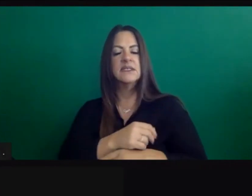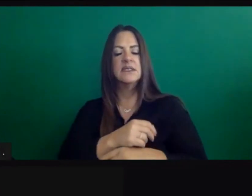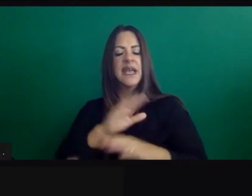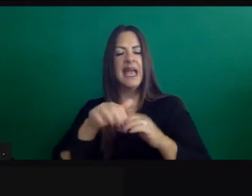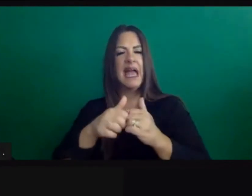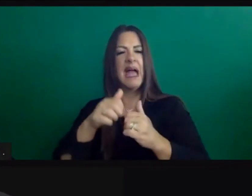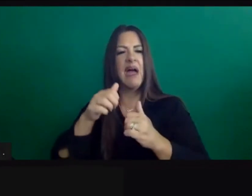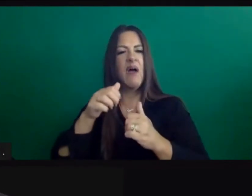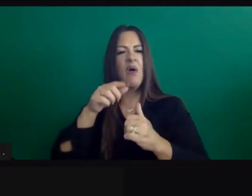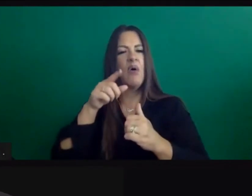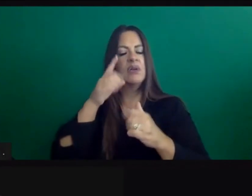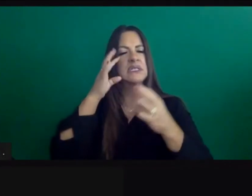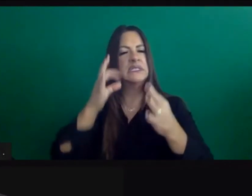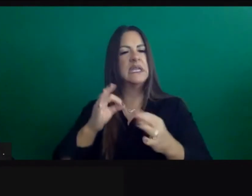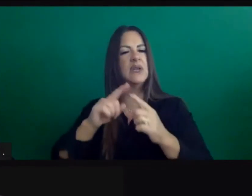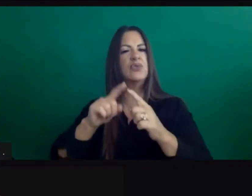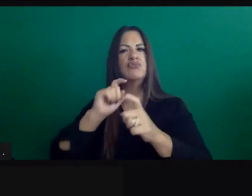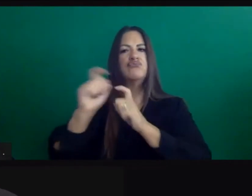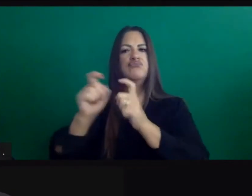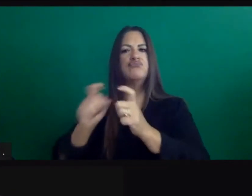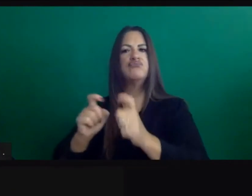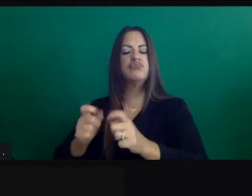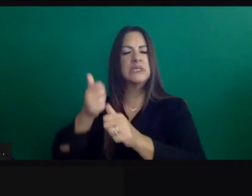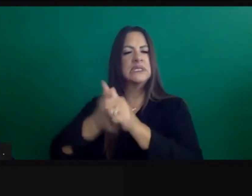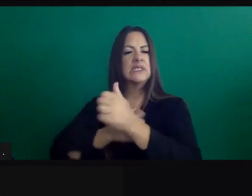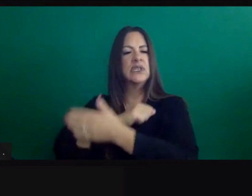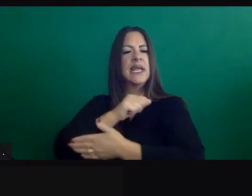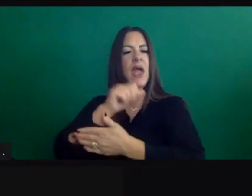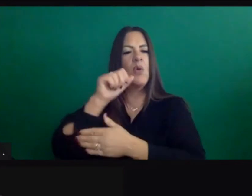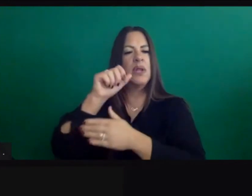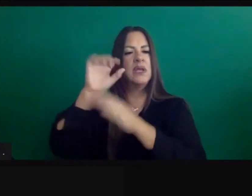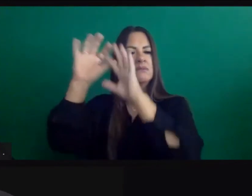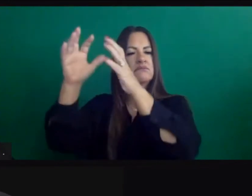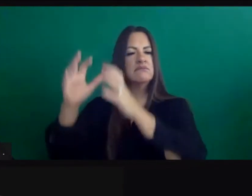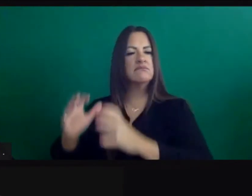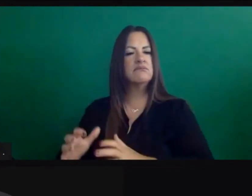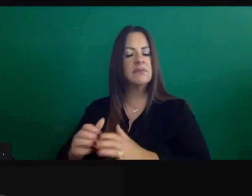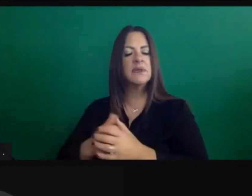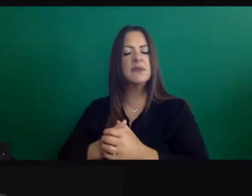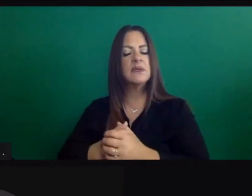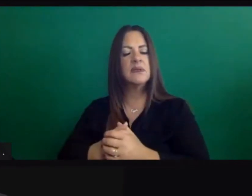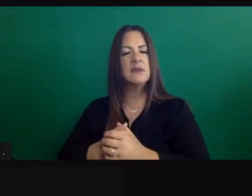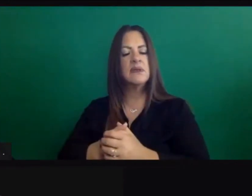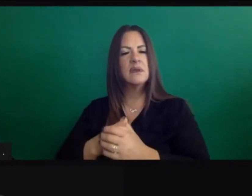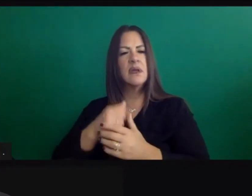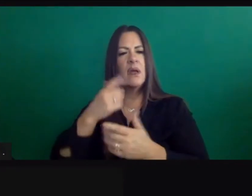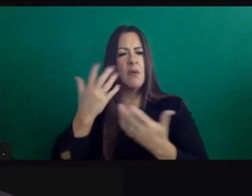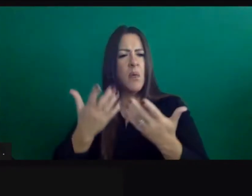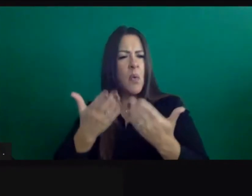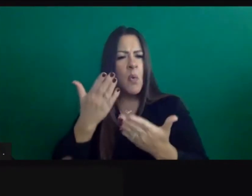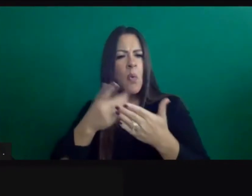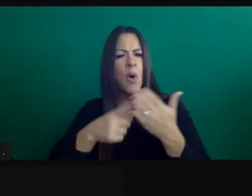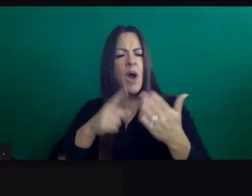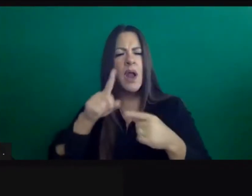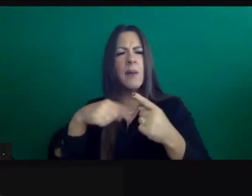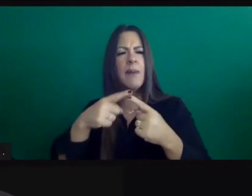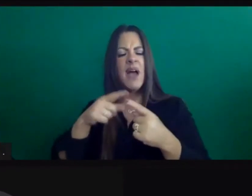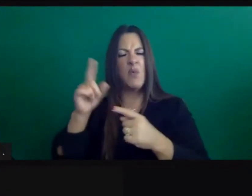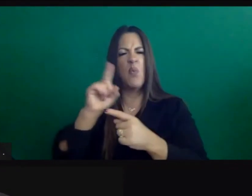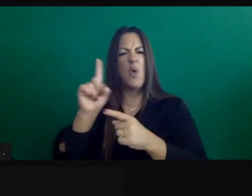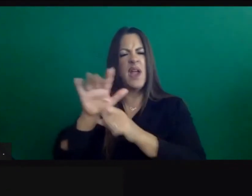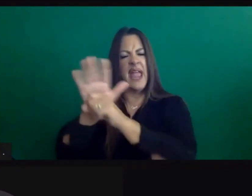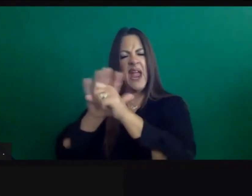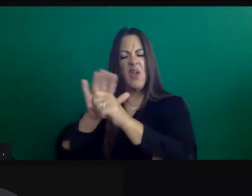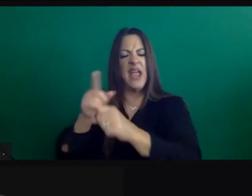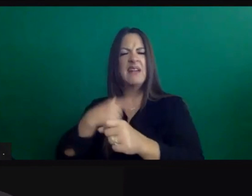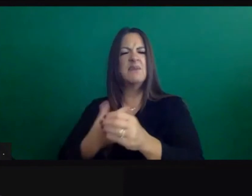process, but is there a greater role the state can play in helping the regions of the state hardest hit by the pandemic, like the hot spots, both obtain